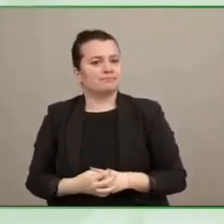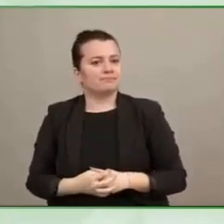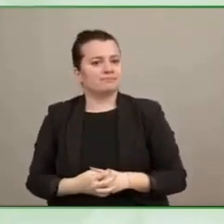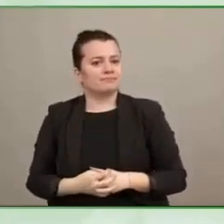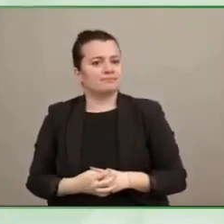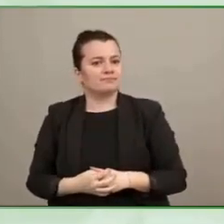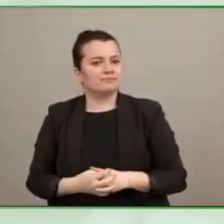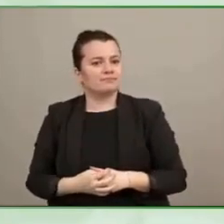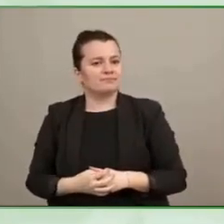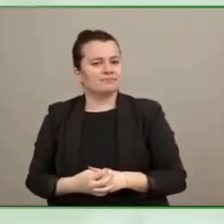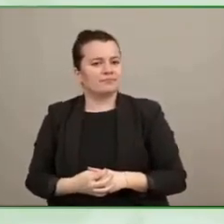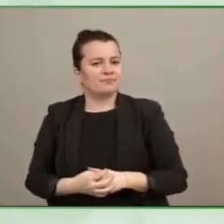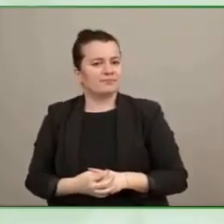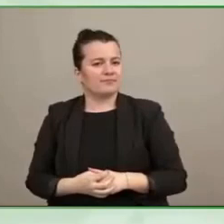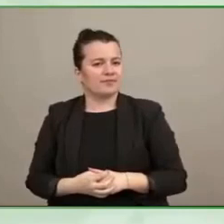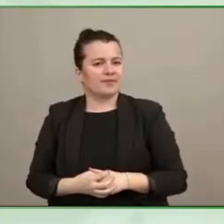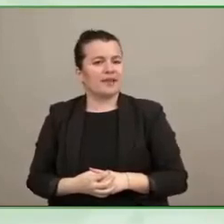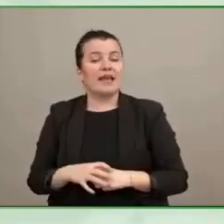can network it